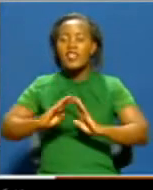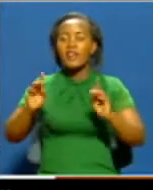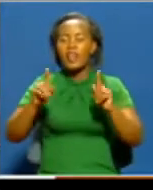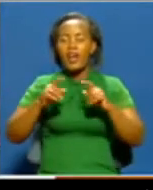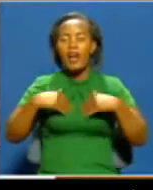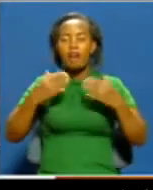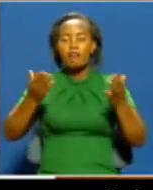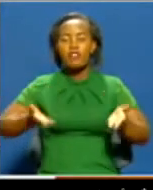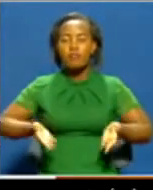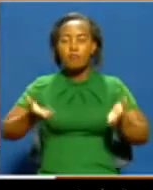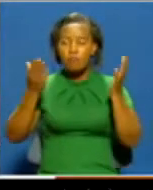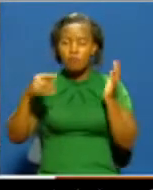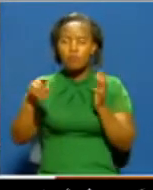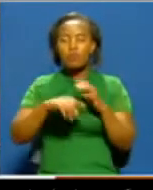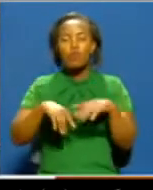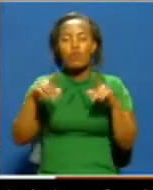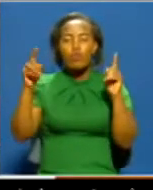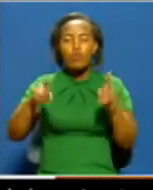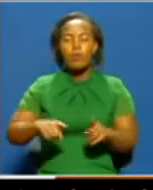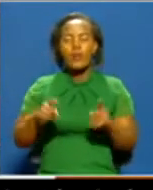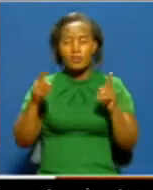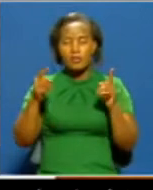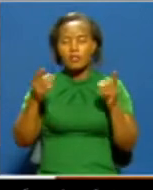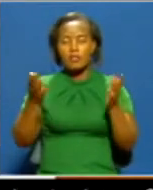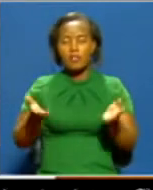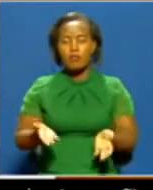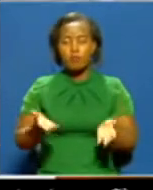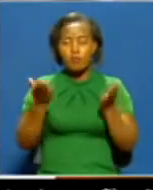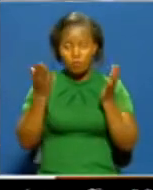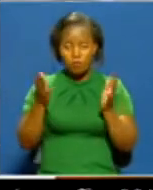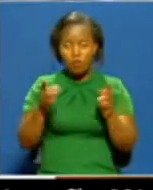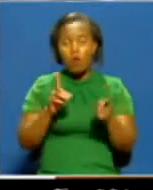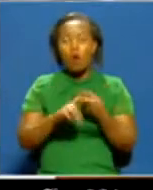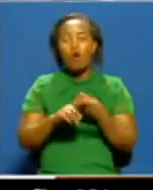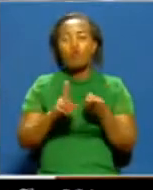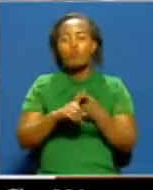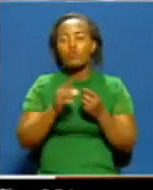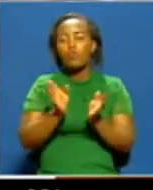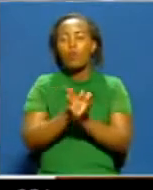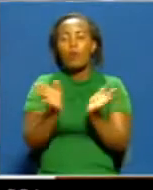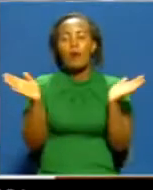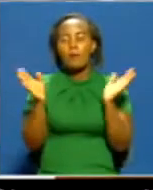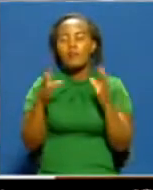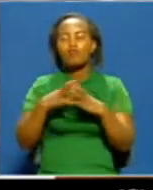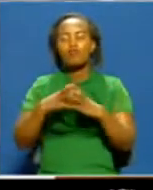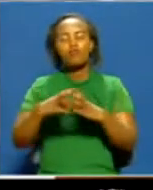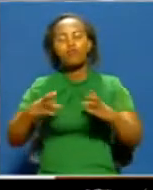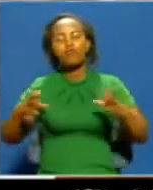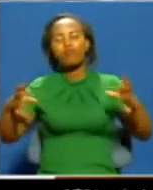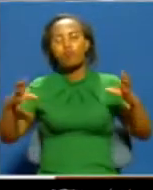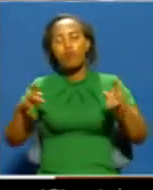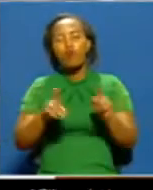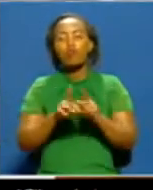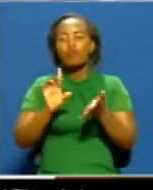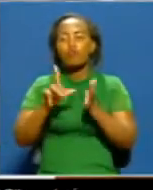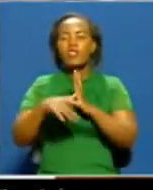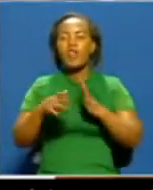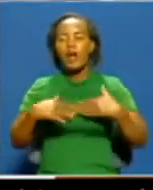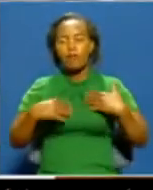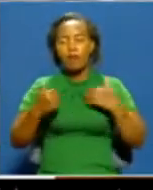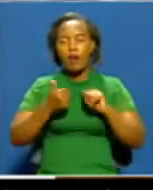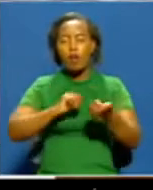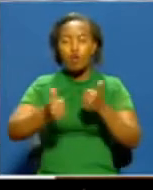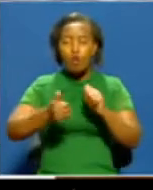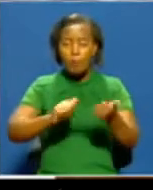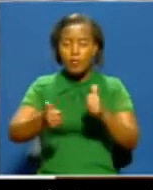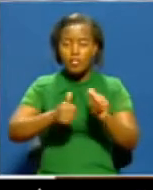We need to up our game, which means that the public sector hospitals also grow. Then there is a competition between the